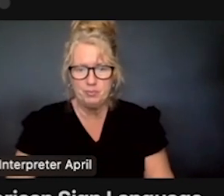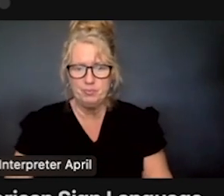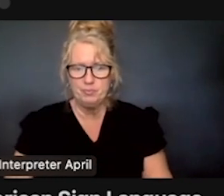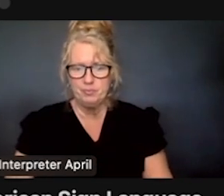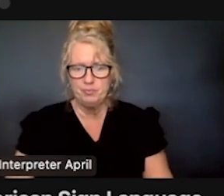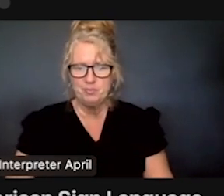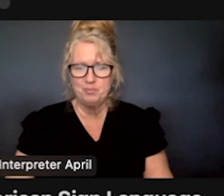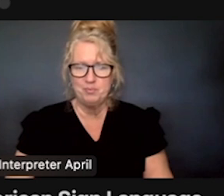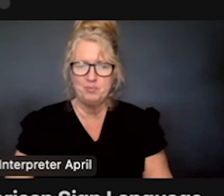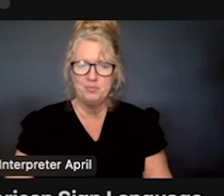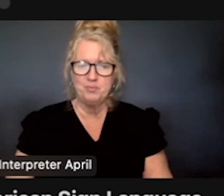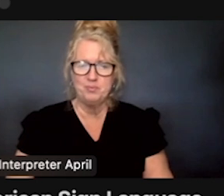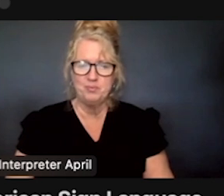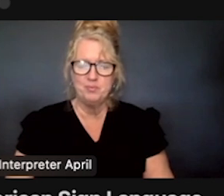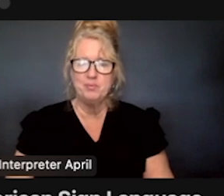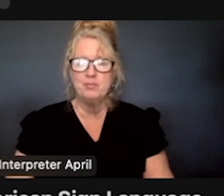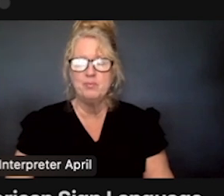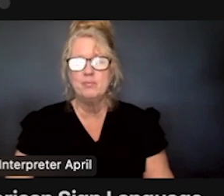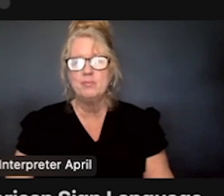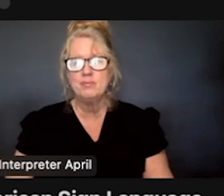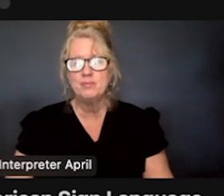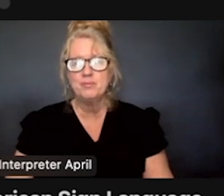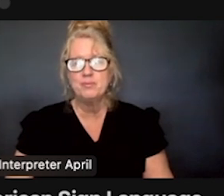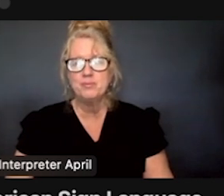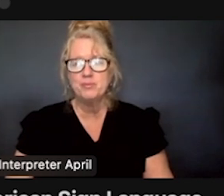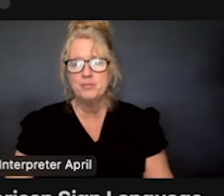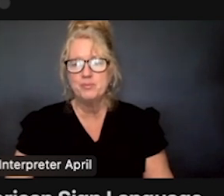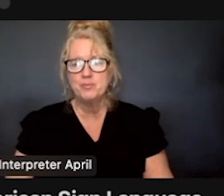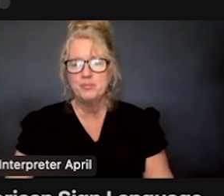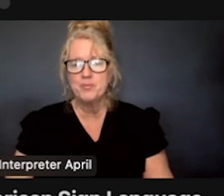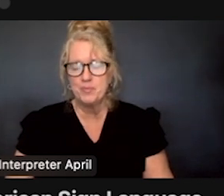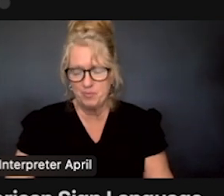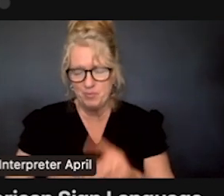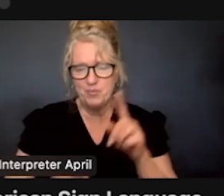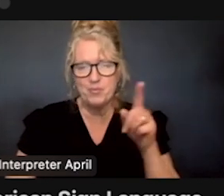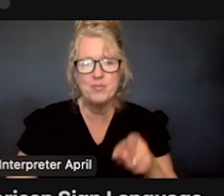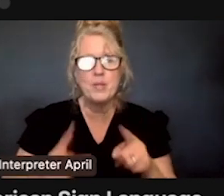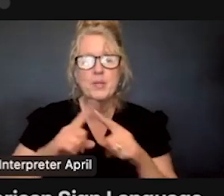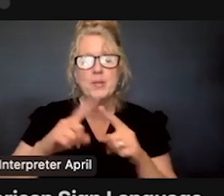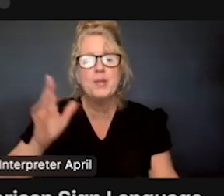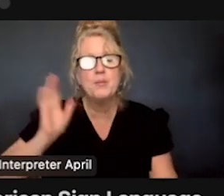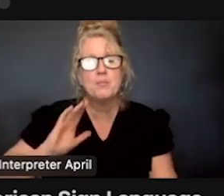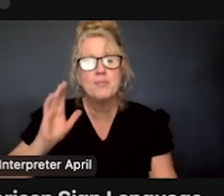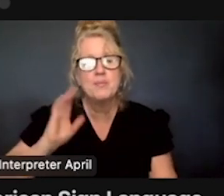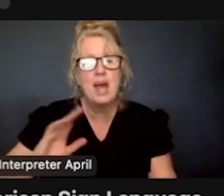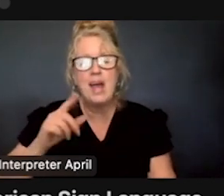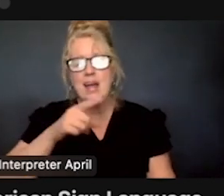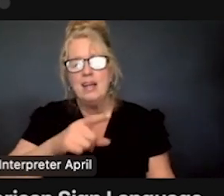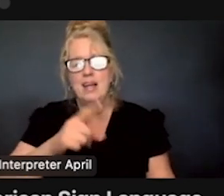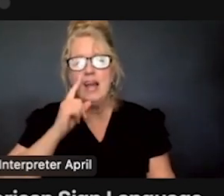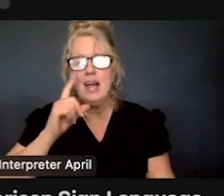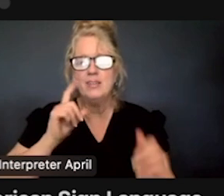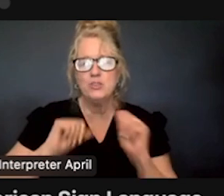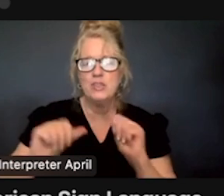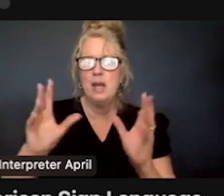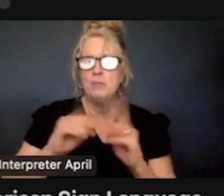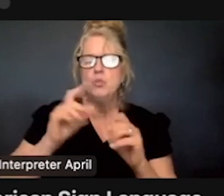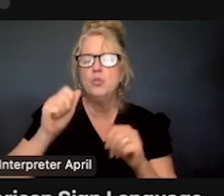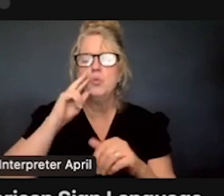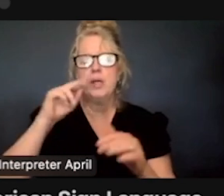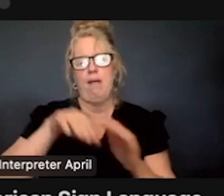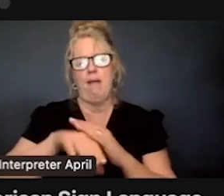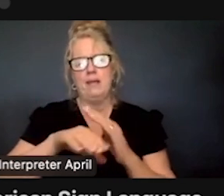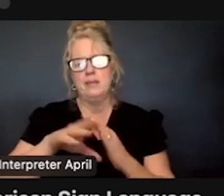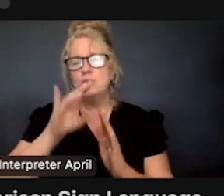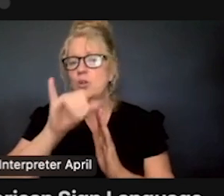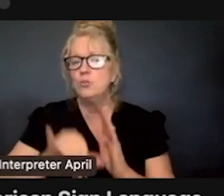Great. And so again, these are the past episodes that you can access on YouTube.